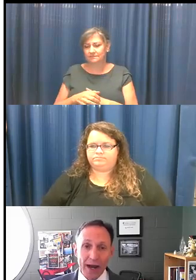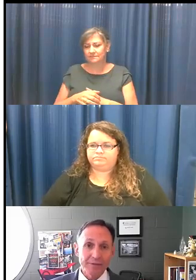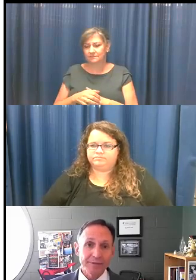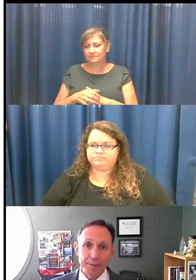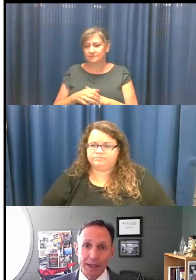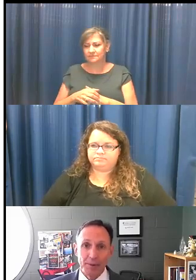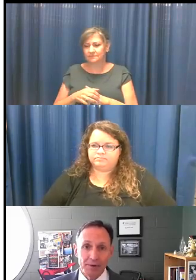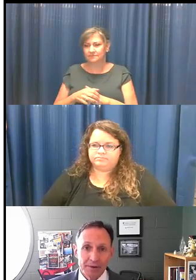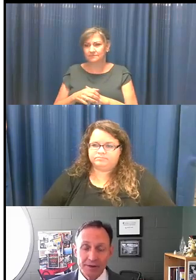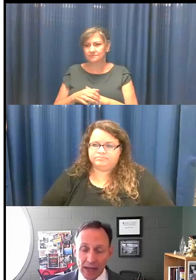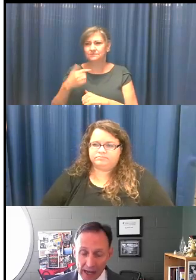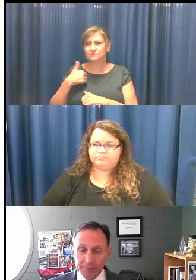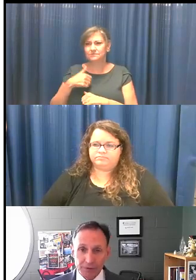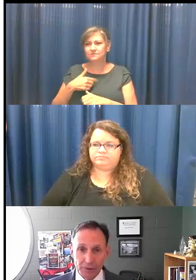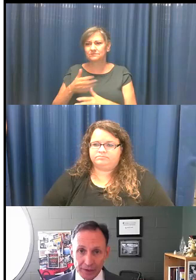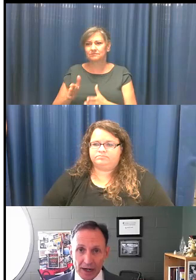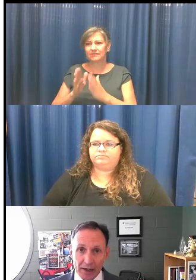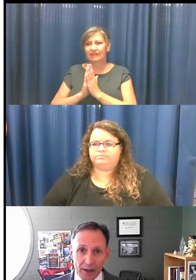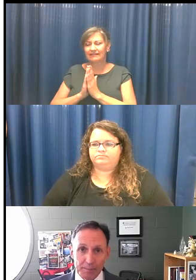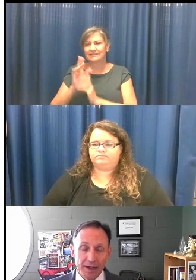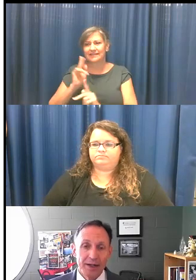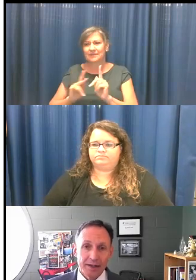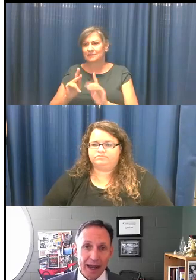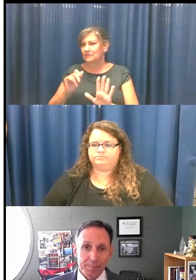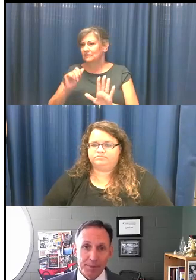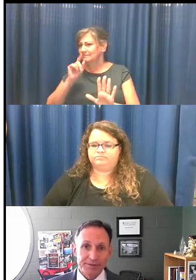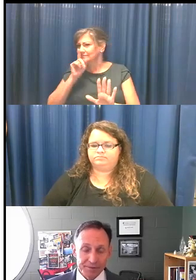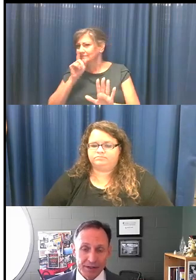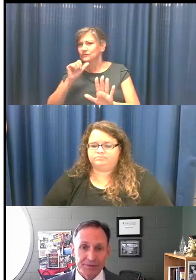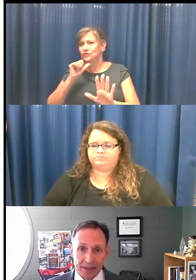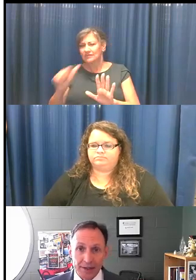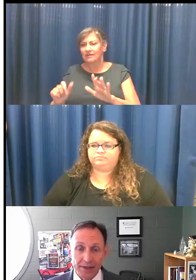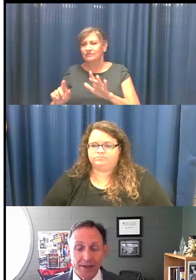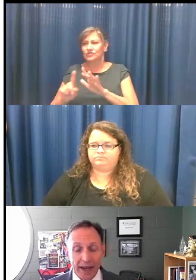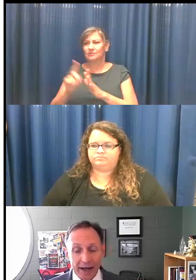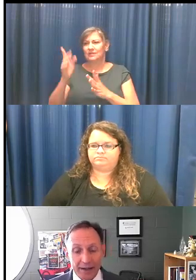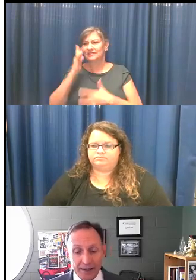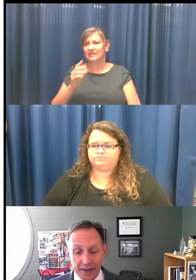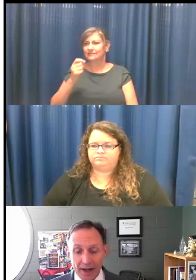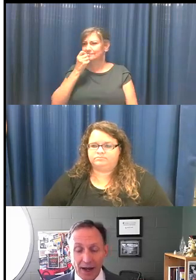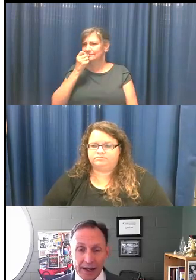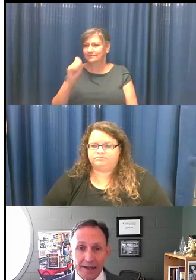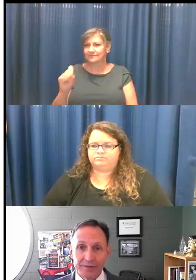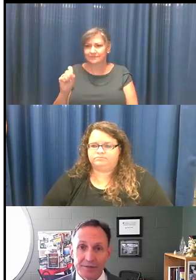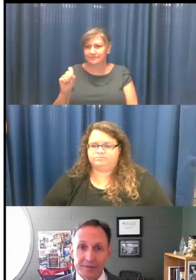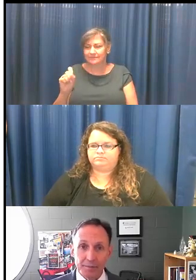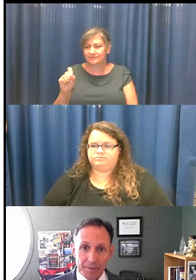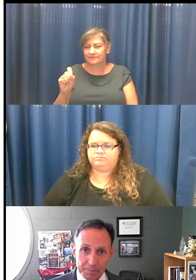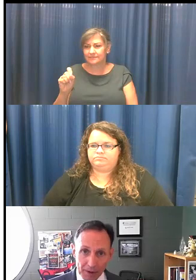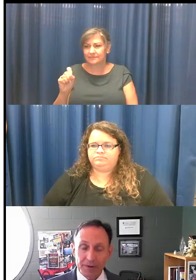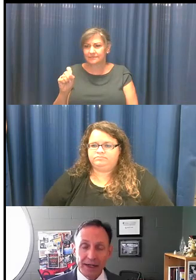We are asking people to absolutely not come to campus if they're sick. And it